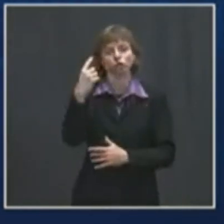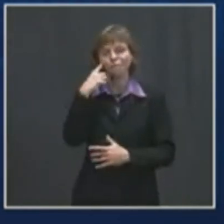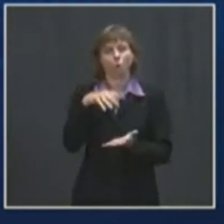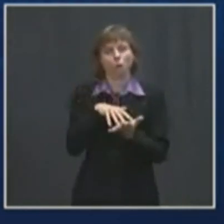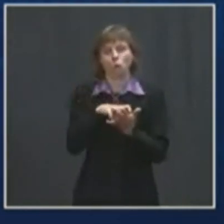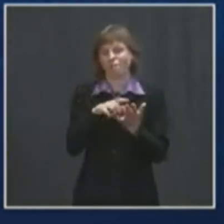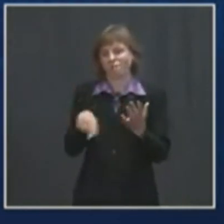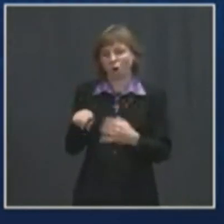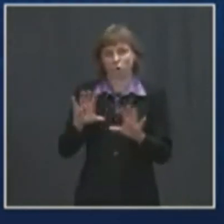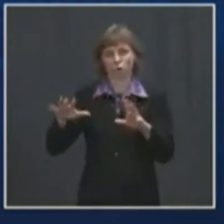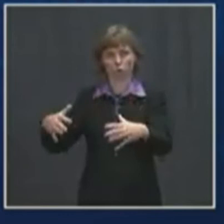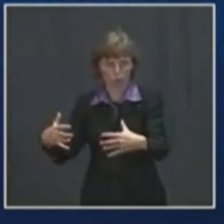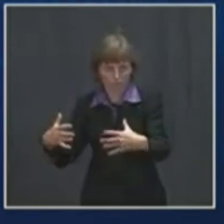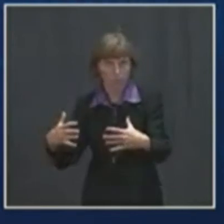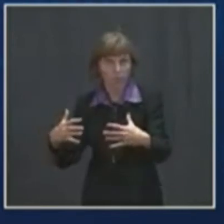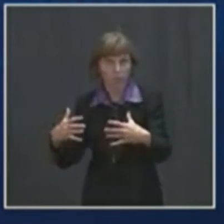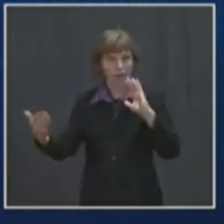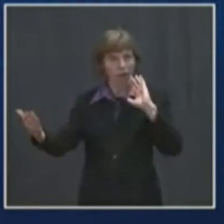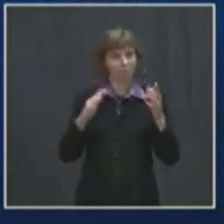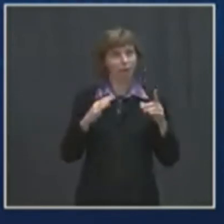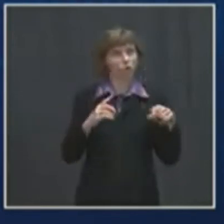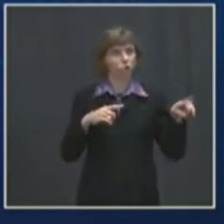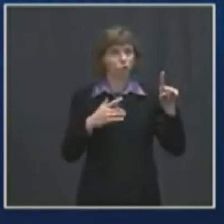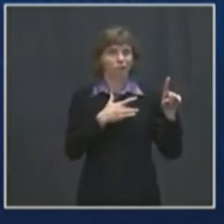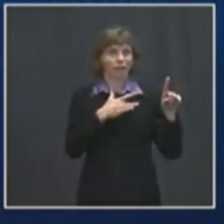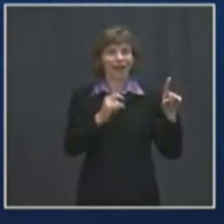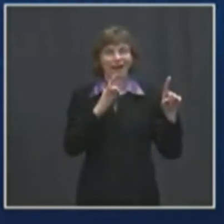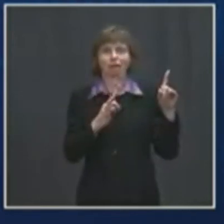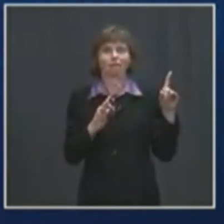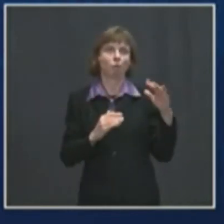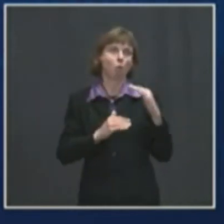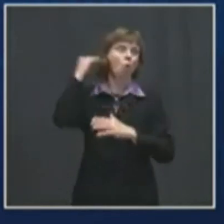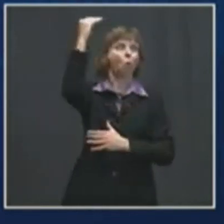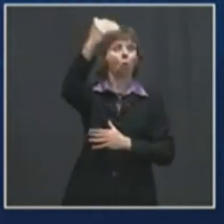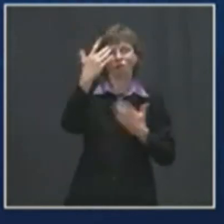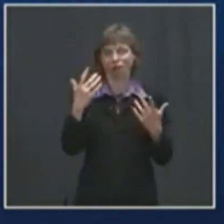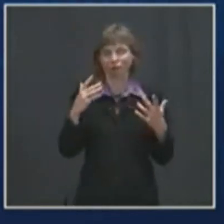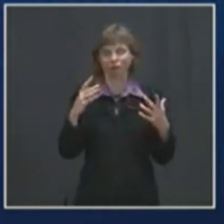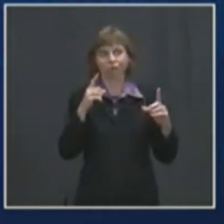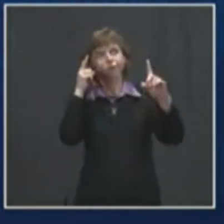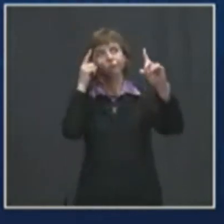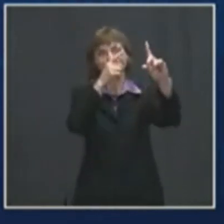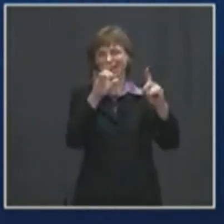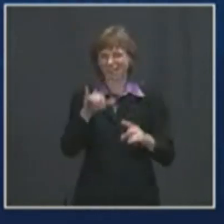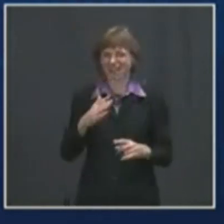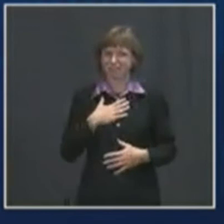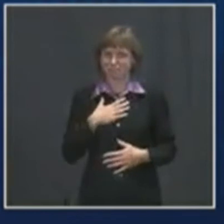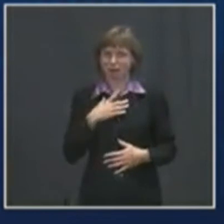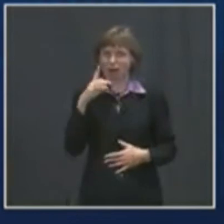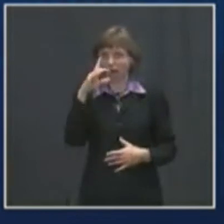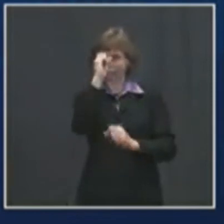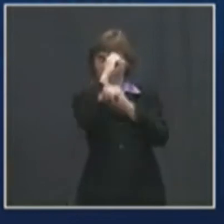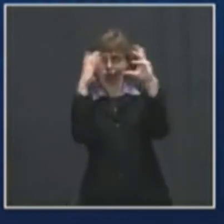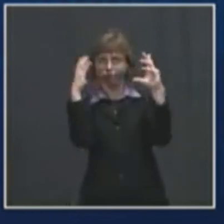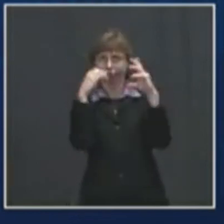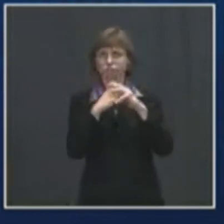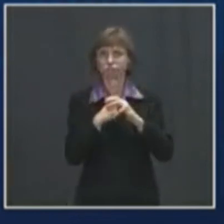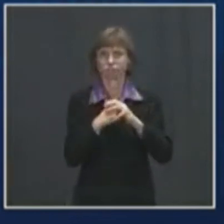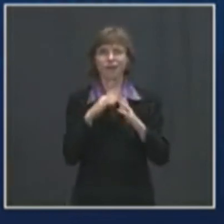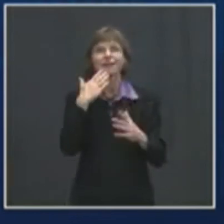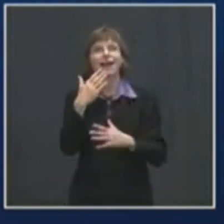groups relative to the likelihood of overheating. That's the way I think about it. Thank you. Just one